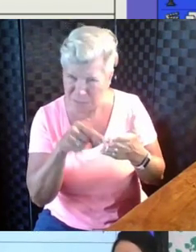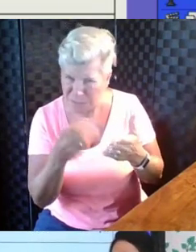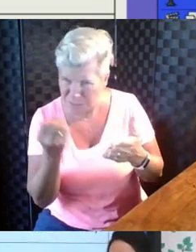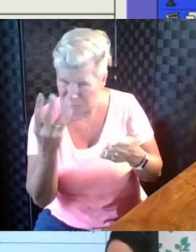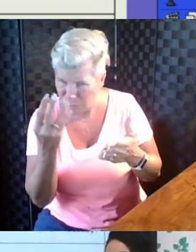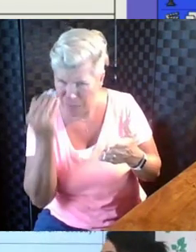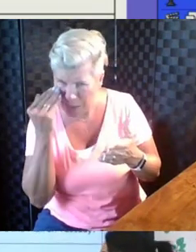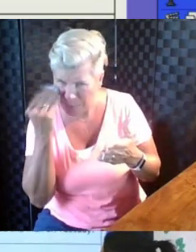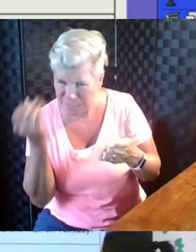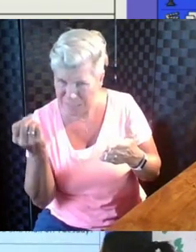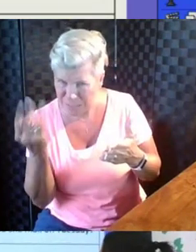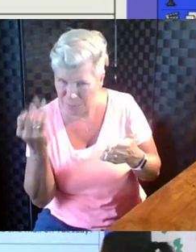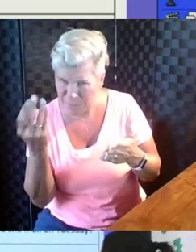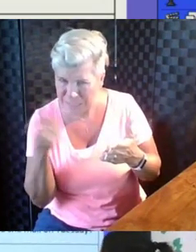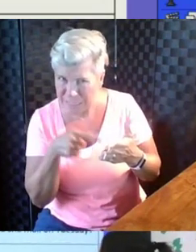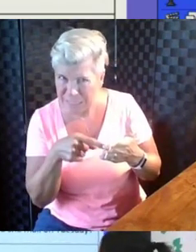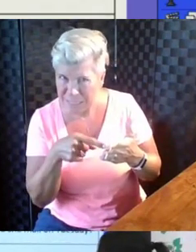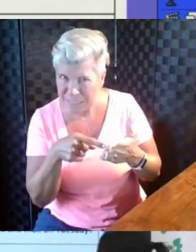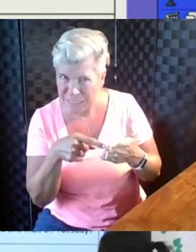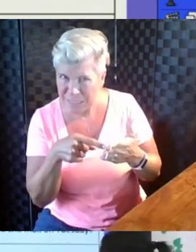mailed on Tuesday?